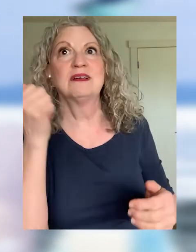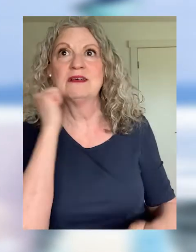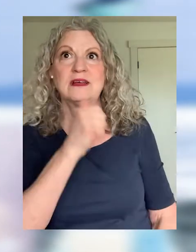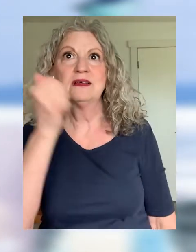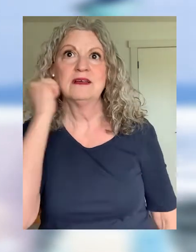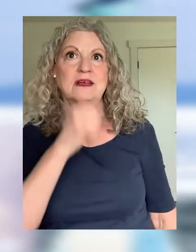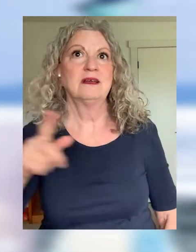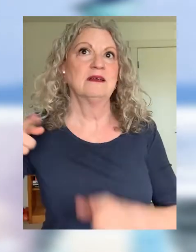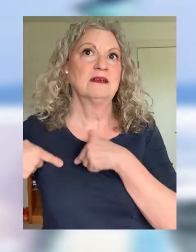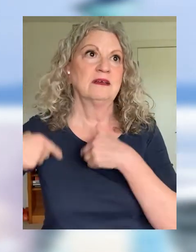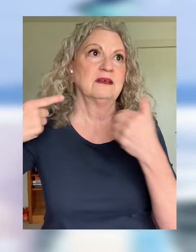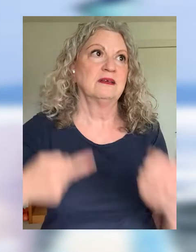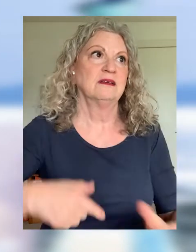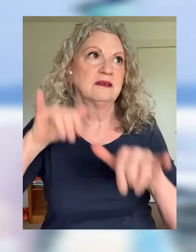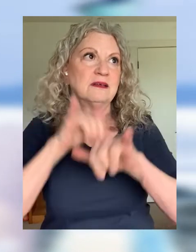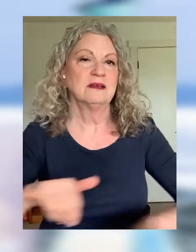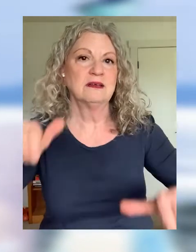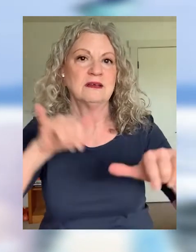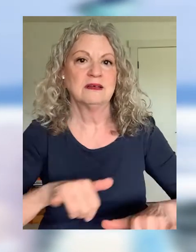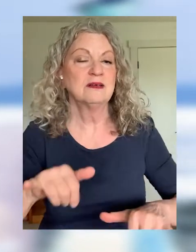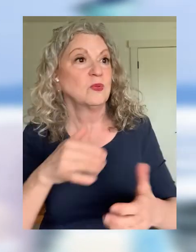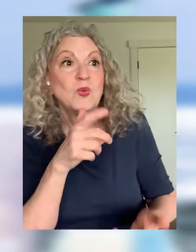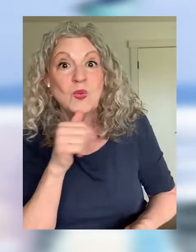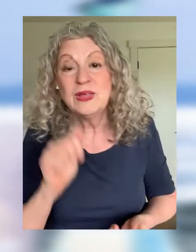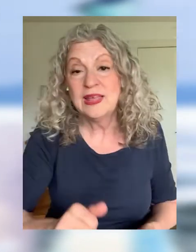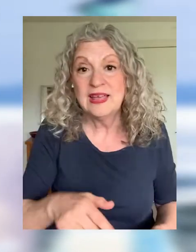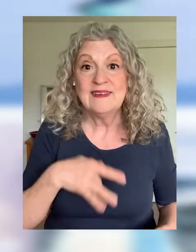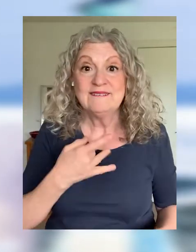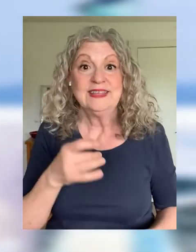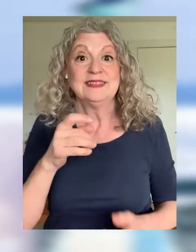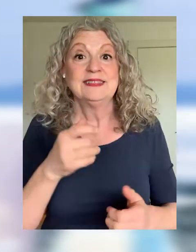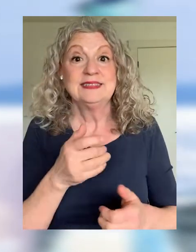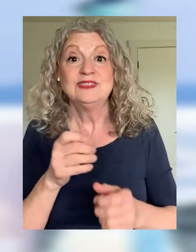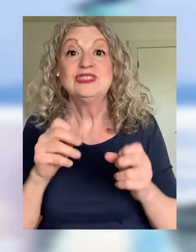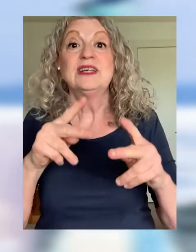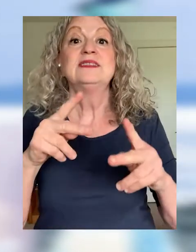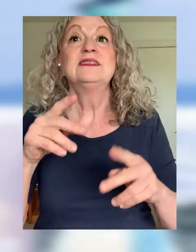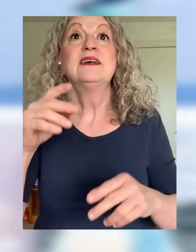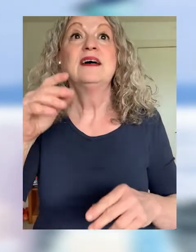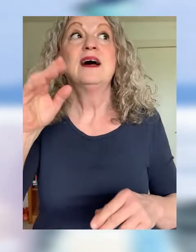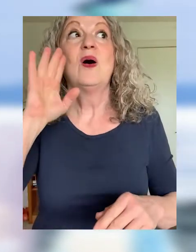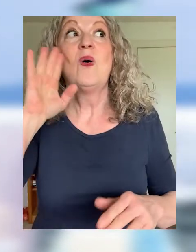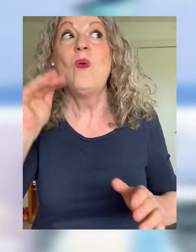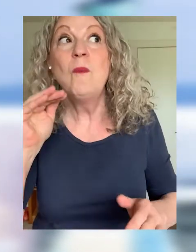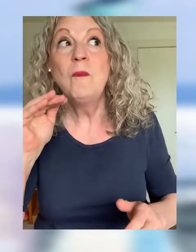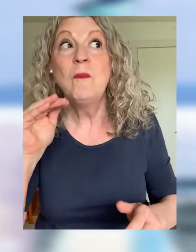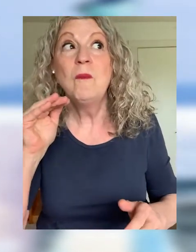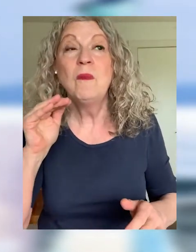year has felt the same? Who can risk the disappointment of hope unfulfilled?